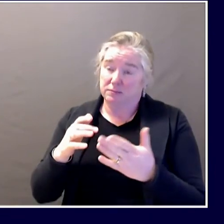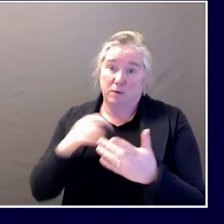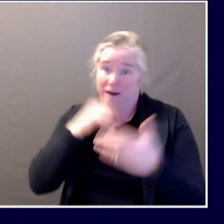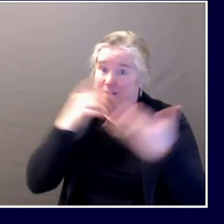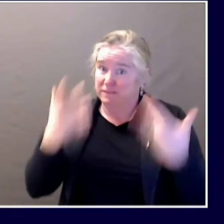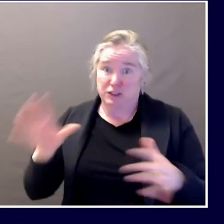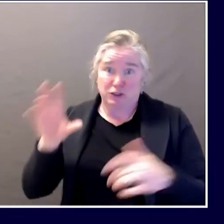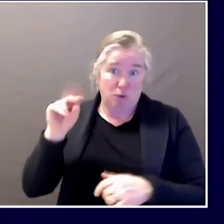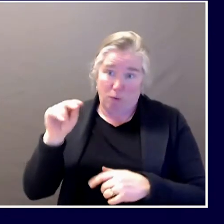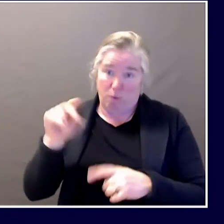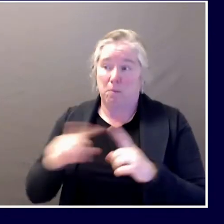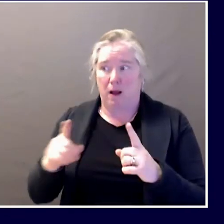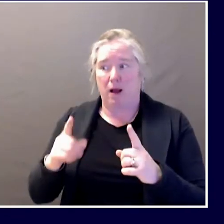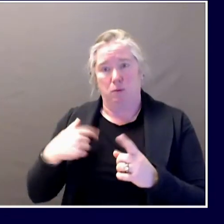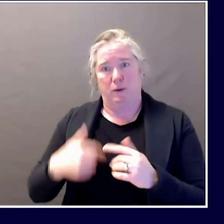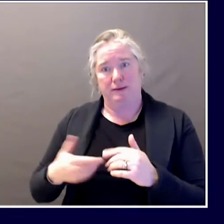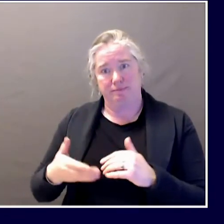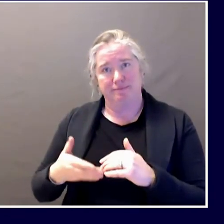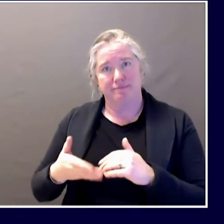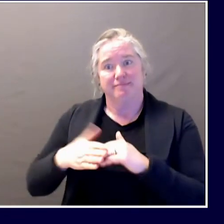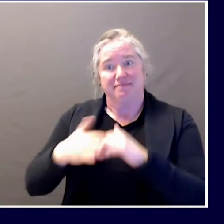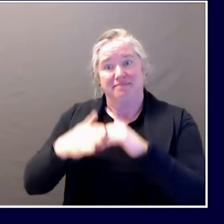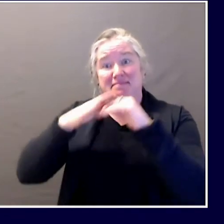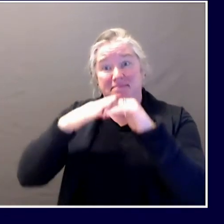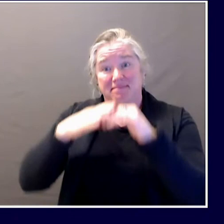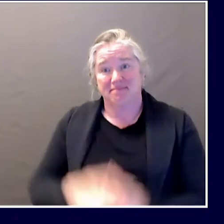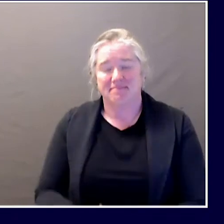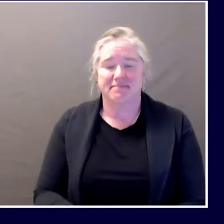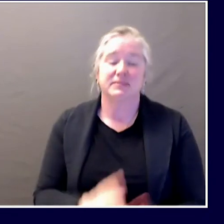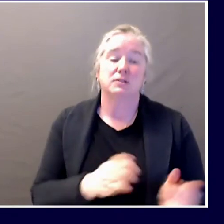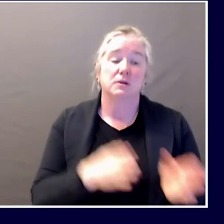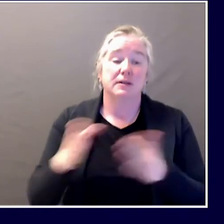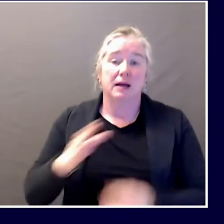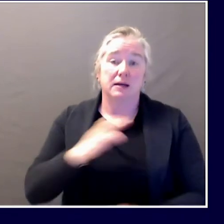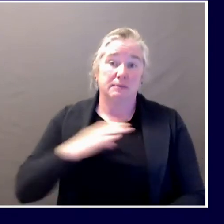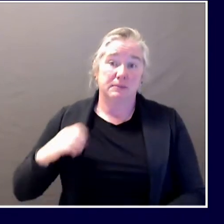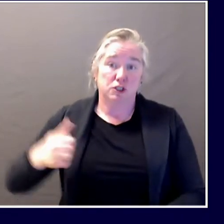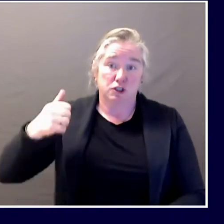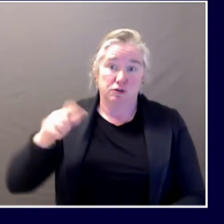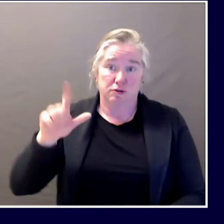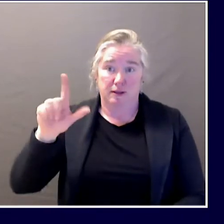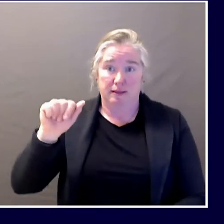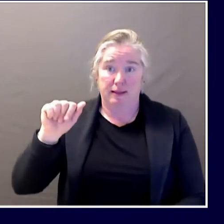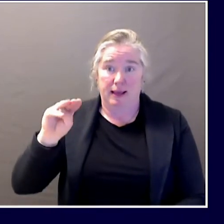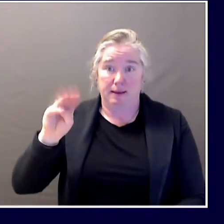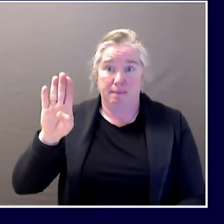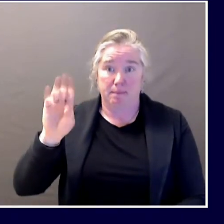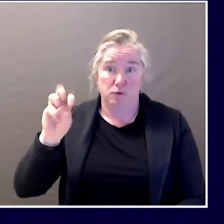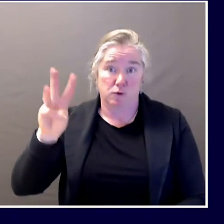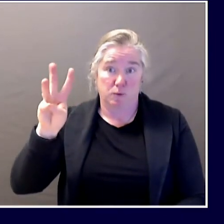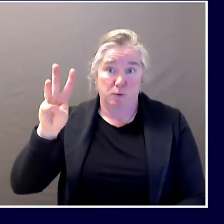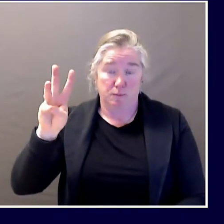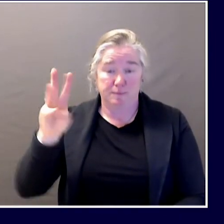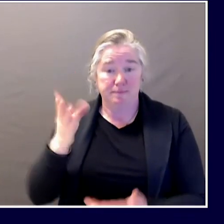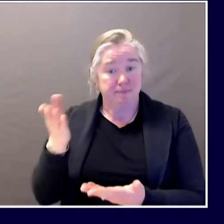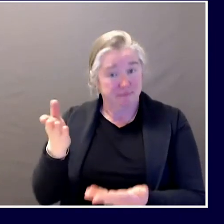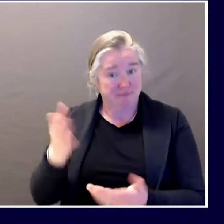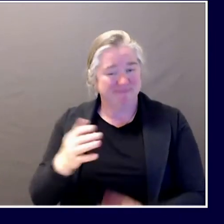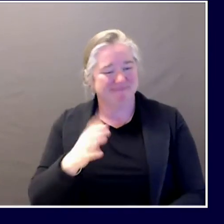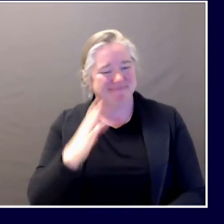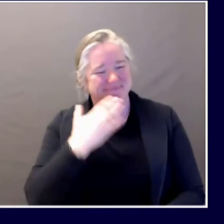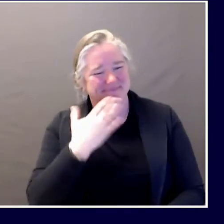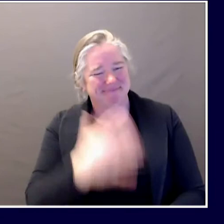ahead of us. I'd like to now turn things over to Commissioner Wambrew for updates on her side. Commissioner? Thank